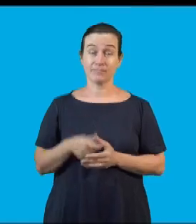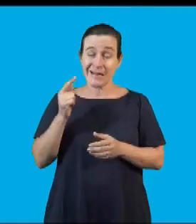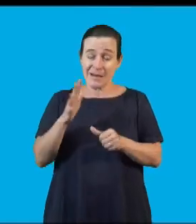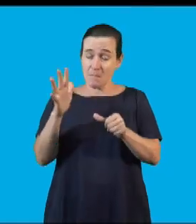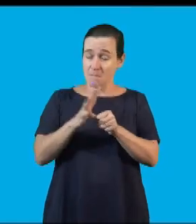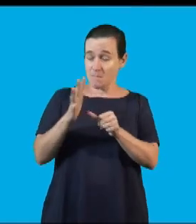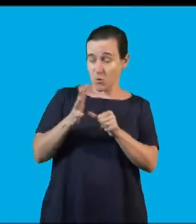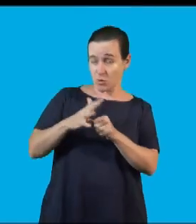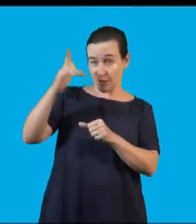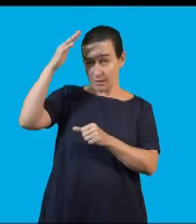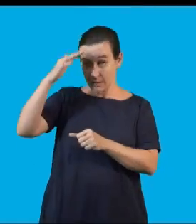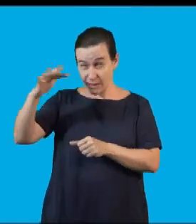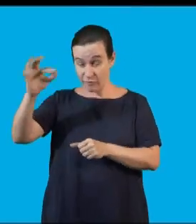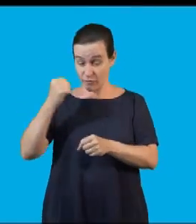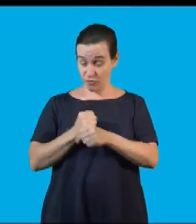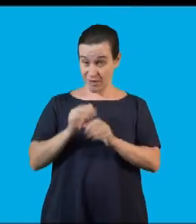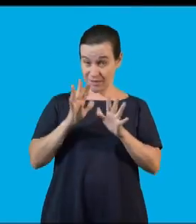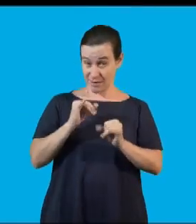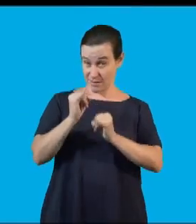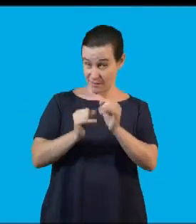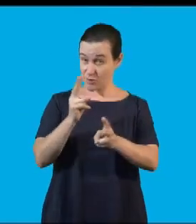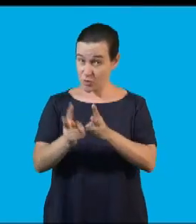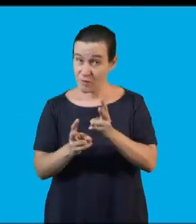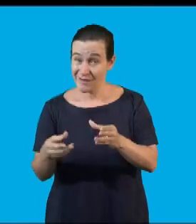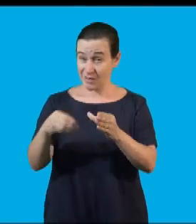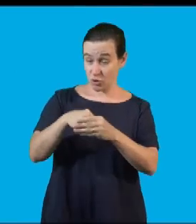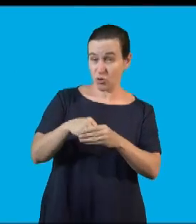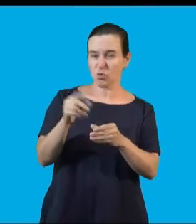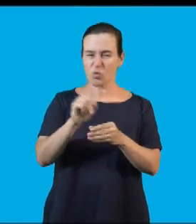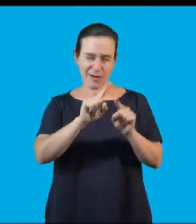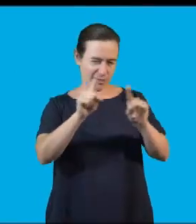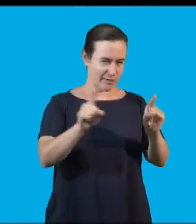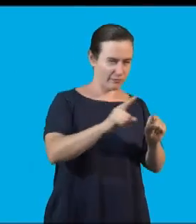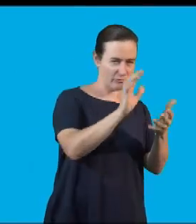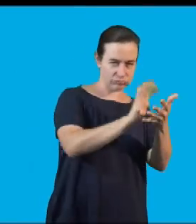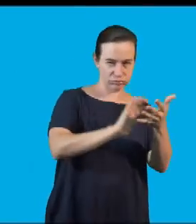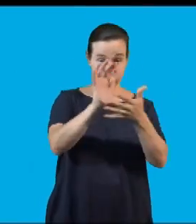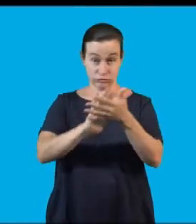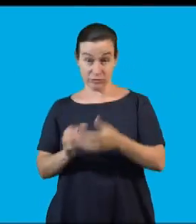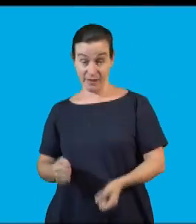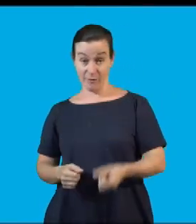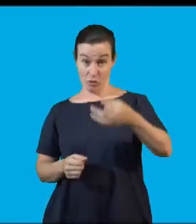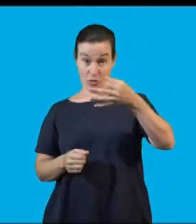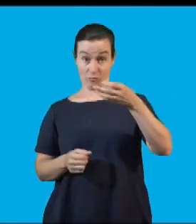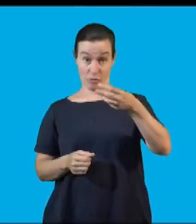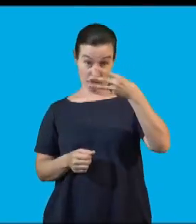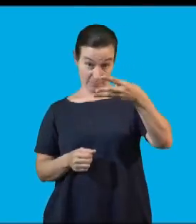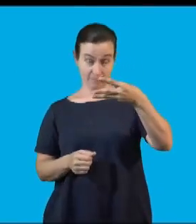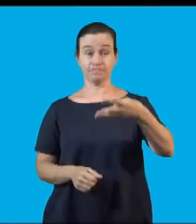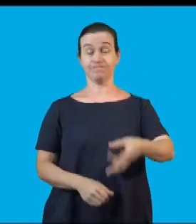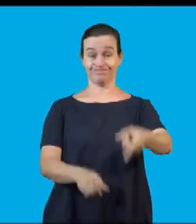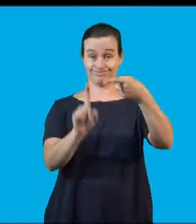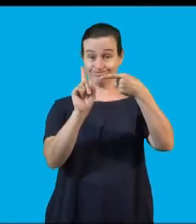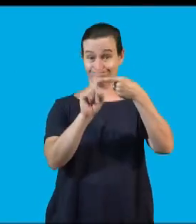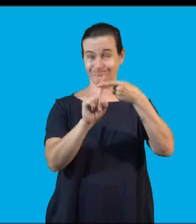Key theory aspects across grade 10, 11 and 12 include the types of texts. There are three categories. Category